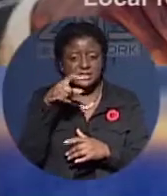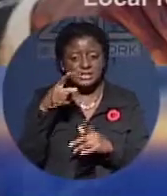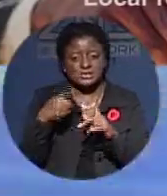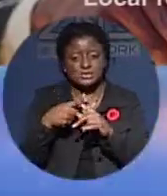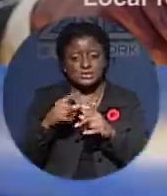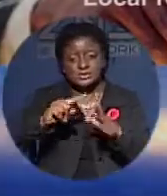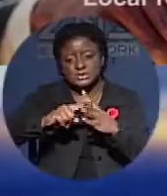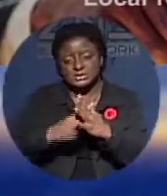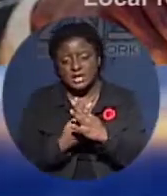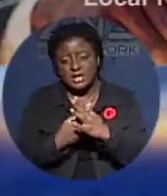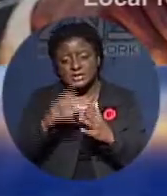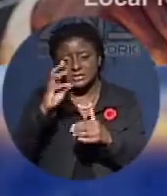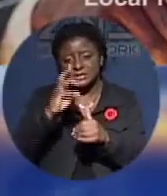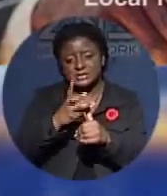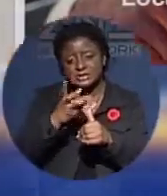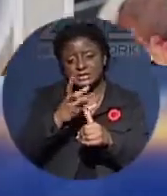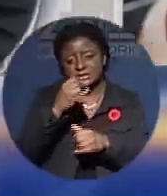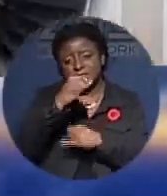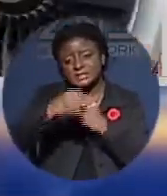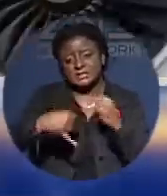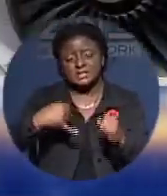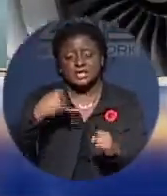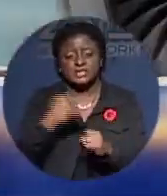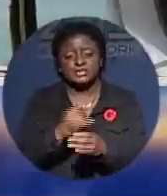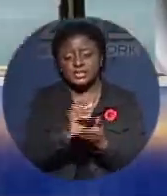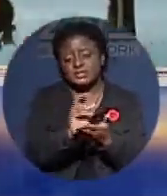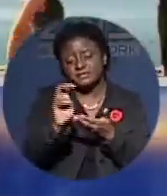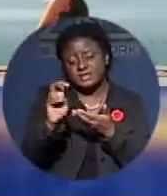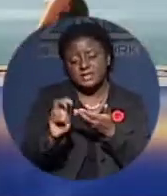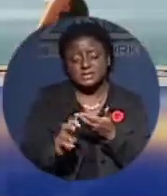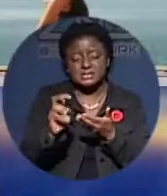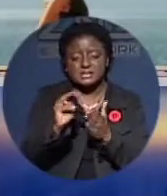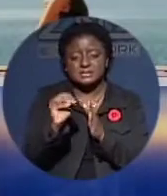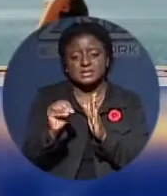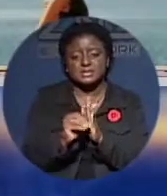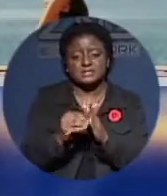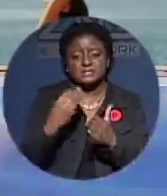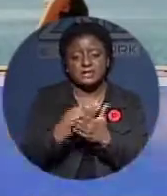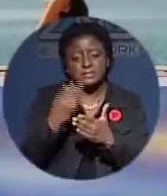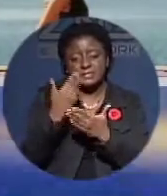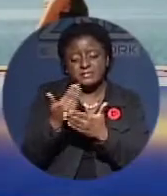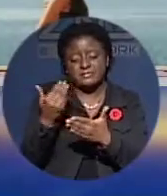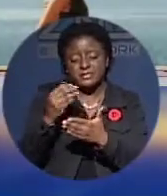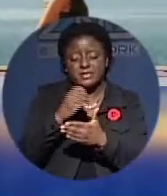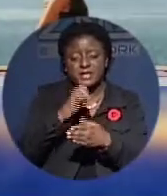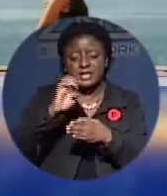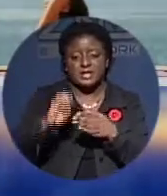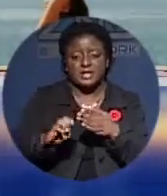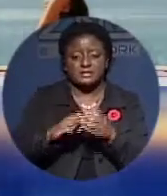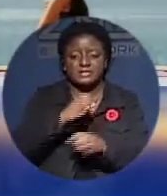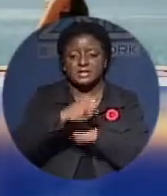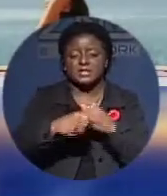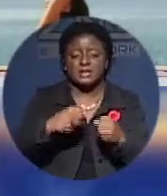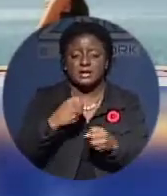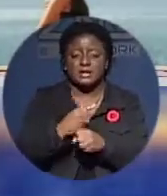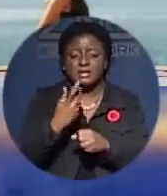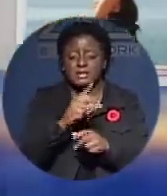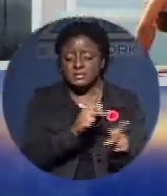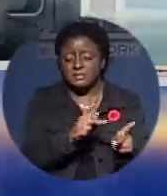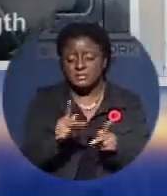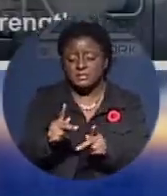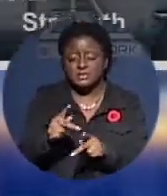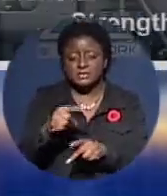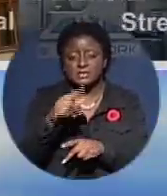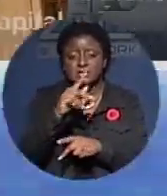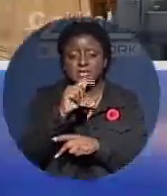fund before the end of the year. Royal Fidelity's mutual fund manager, Joseph Utenner, told the local print media that the proposed